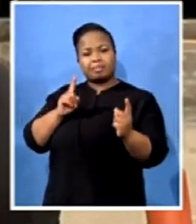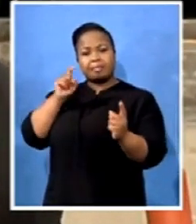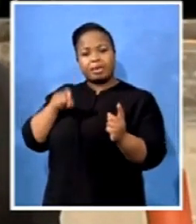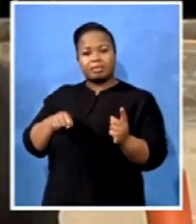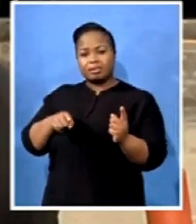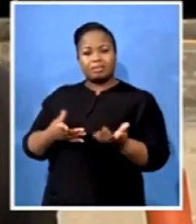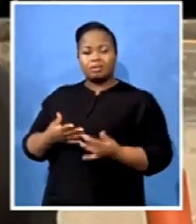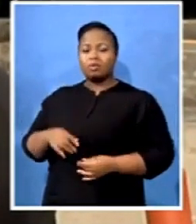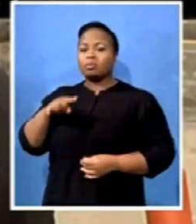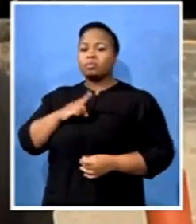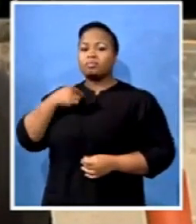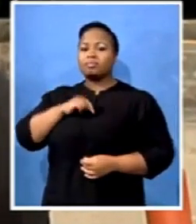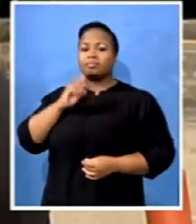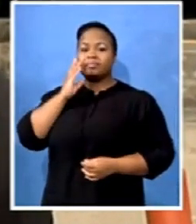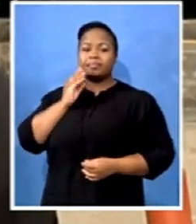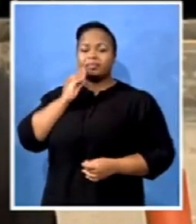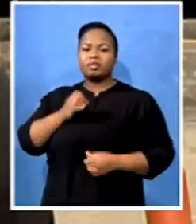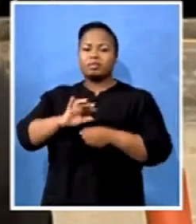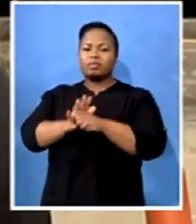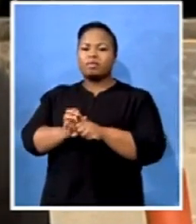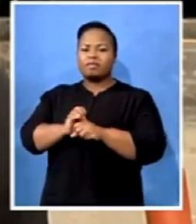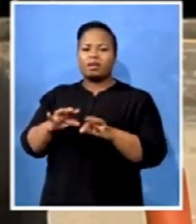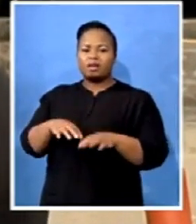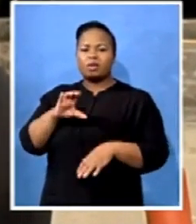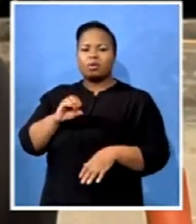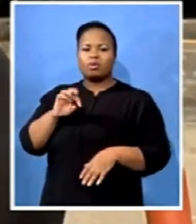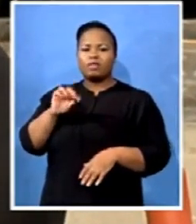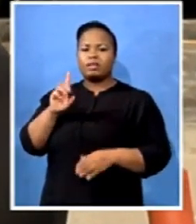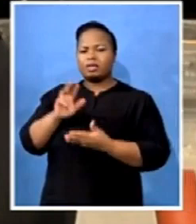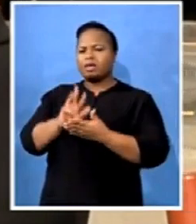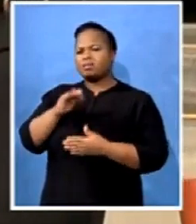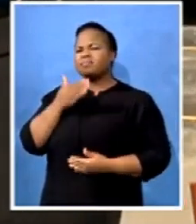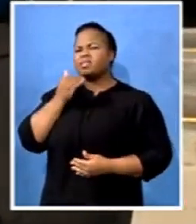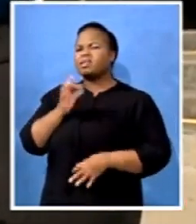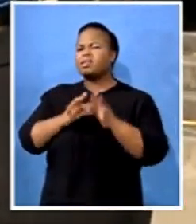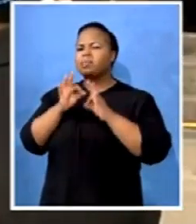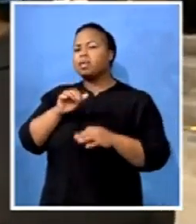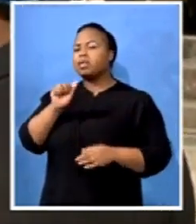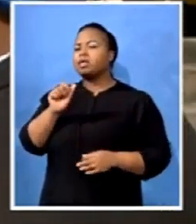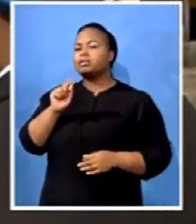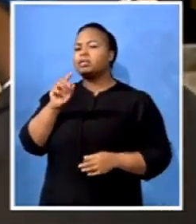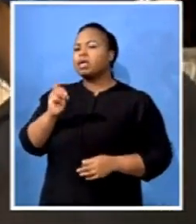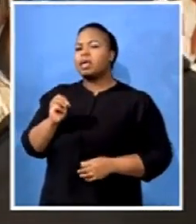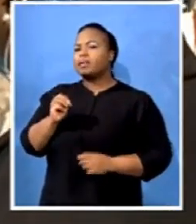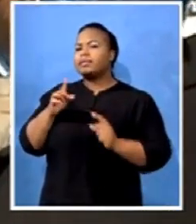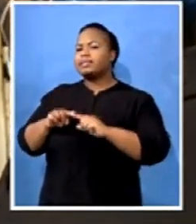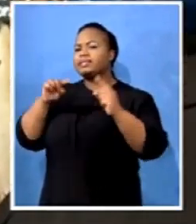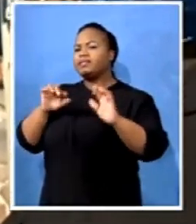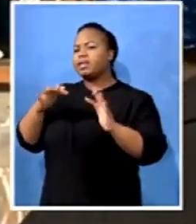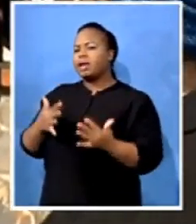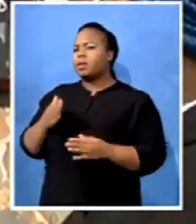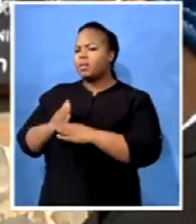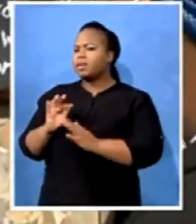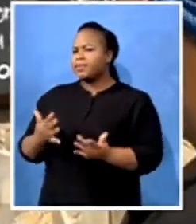just specify, how will this ATM work and how is it different from other ATMs? Thank you. The first thing about it is that it